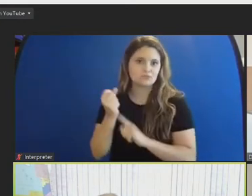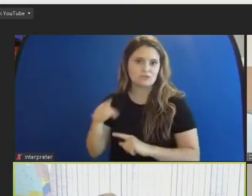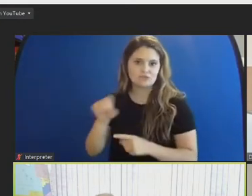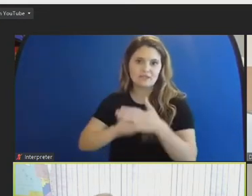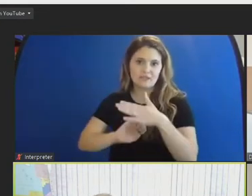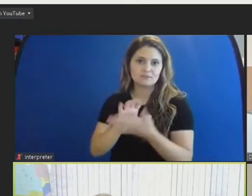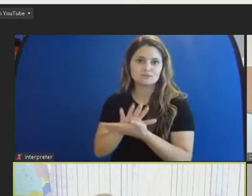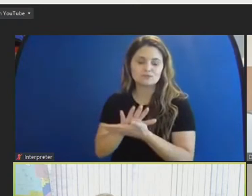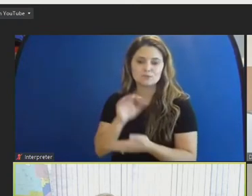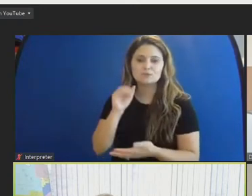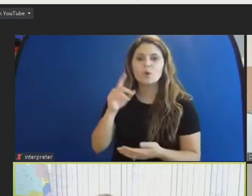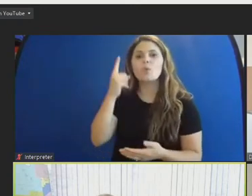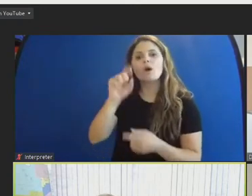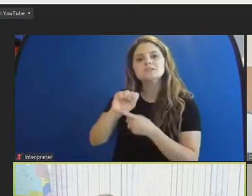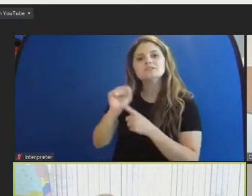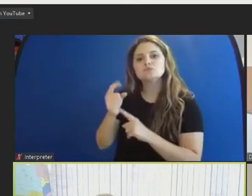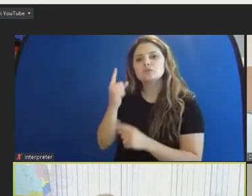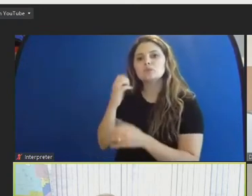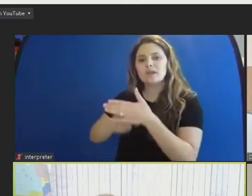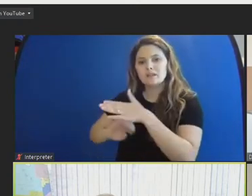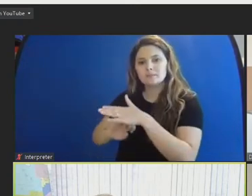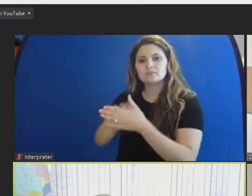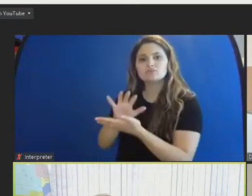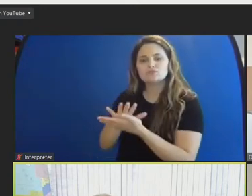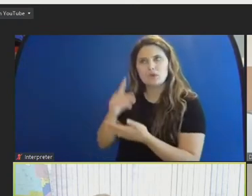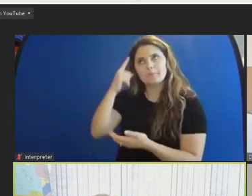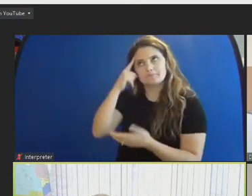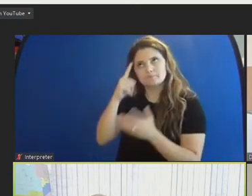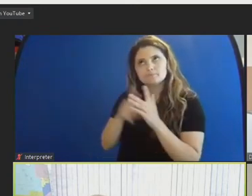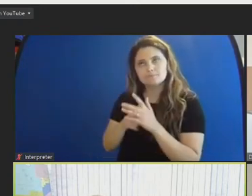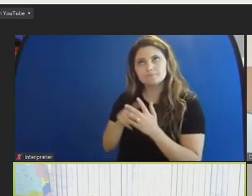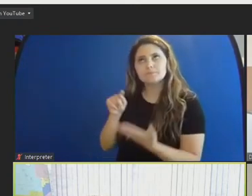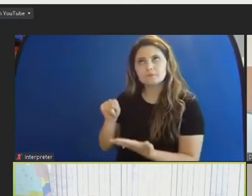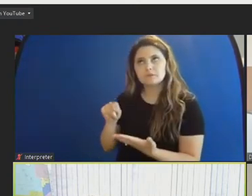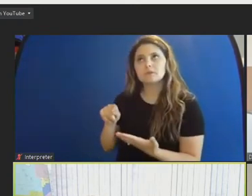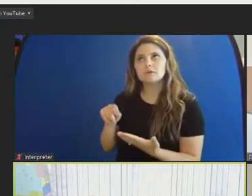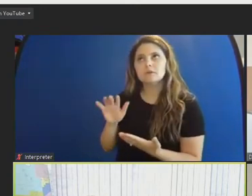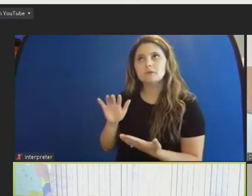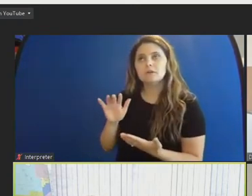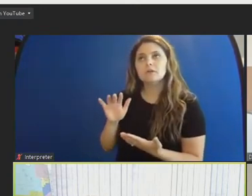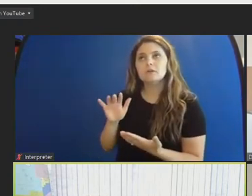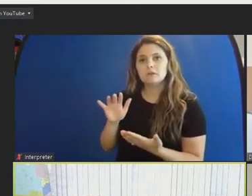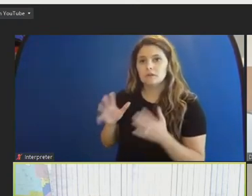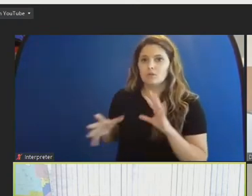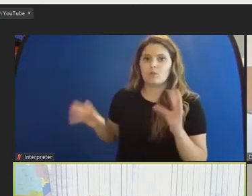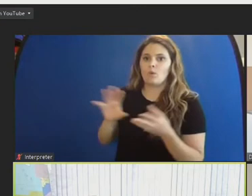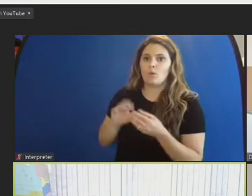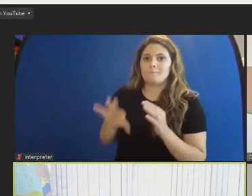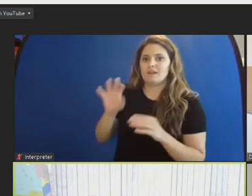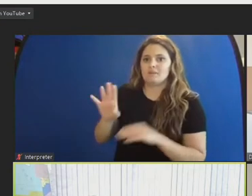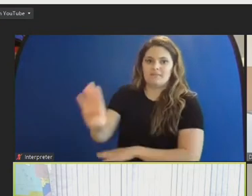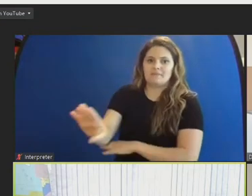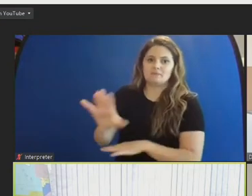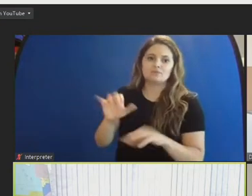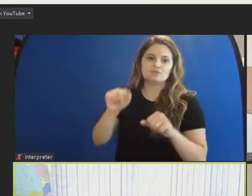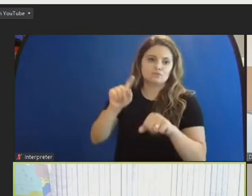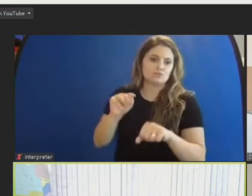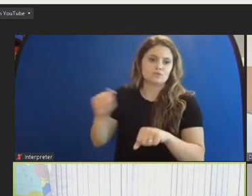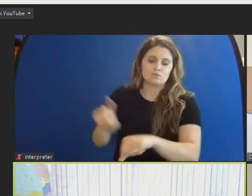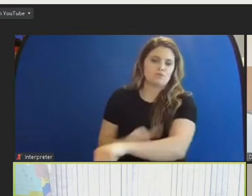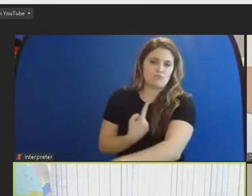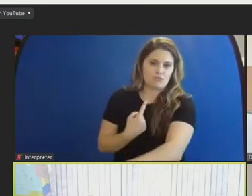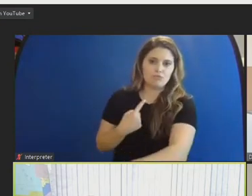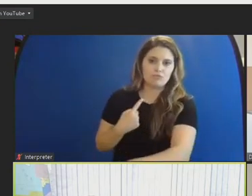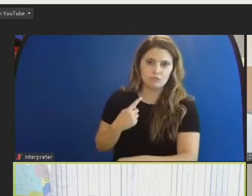campuses, the one I'm specifically thinking of, that the whole pickup in the afternoon, it just took too long.